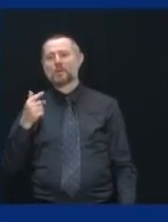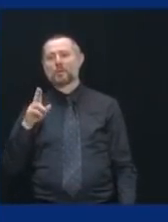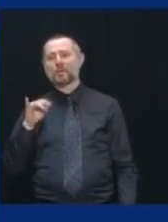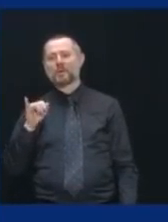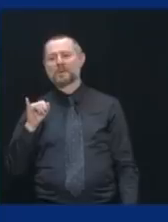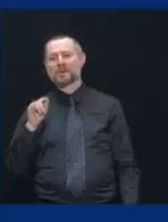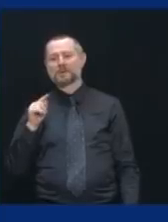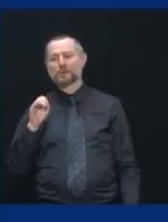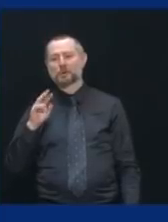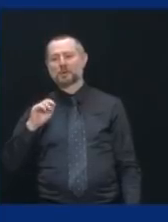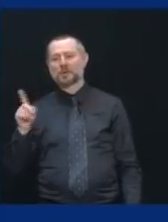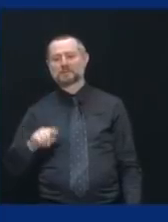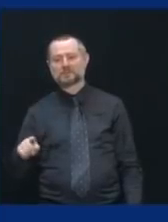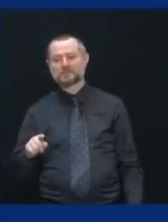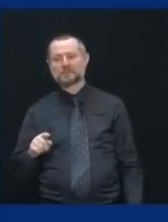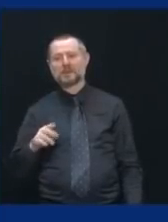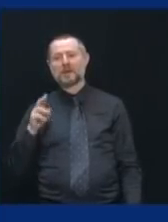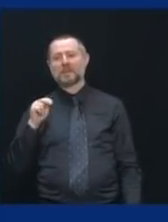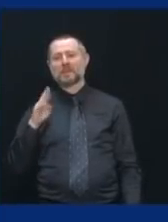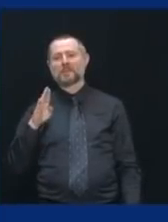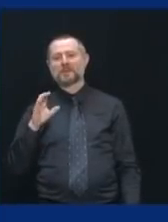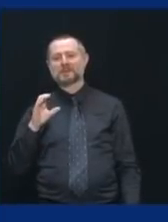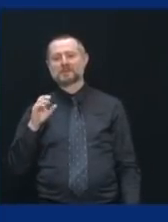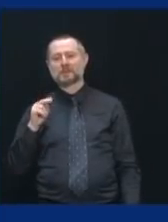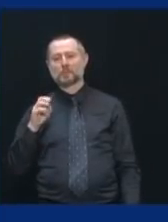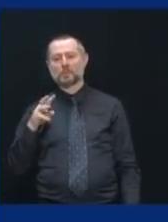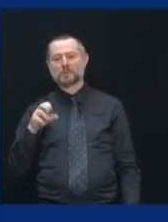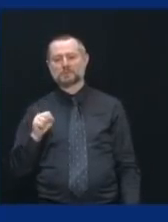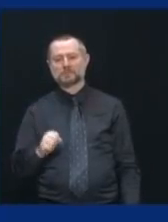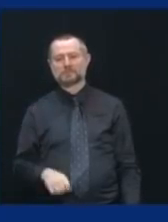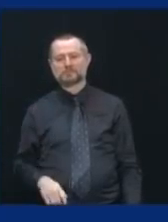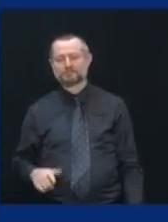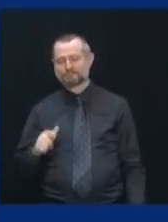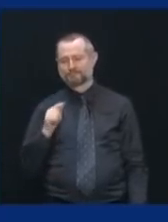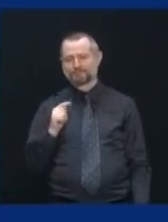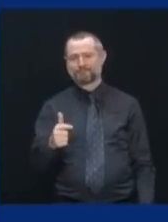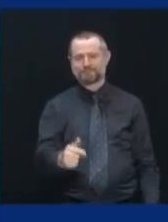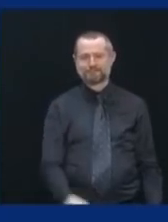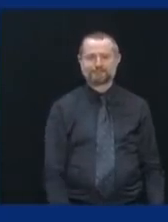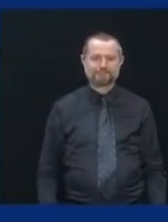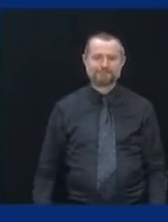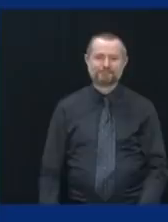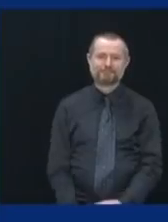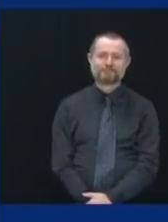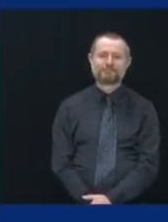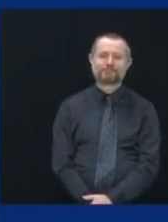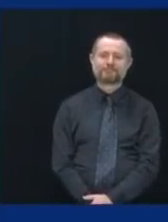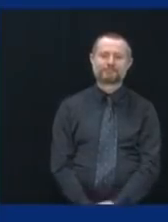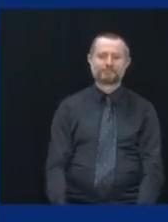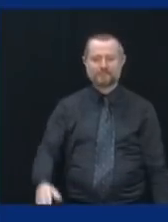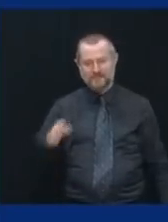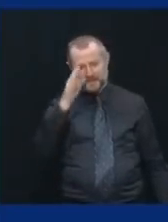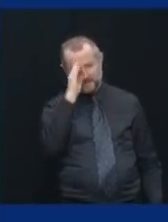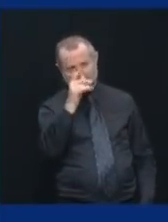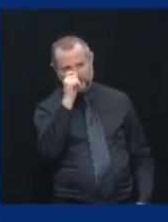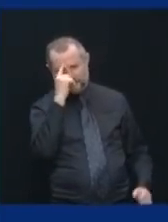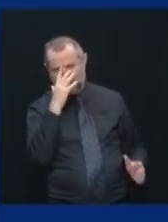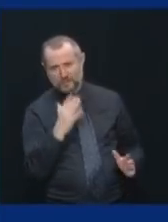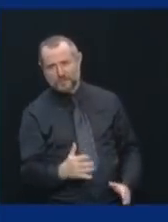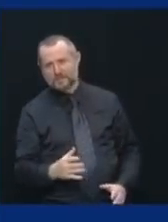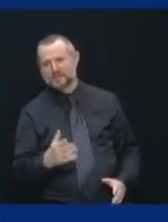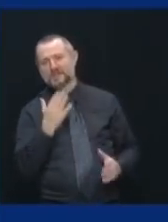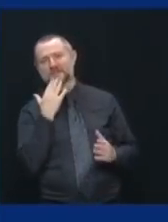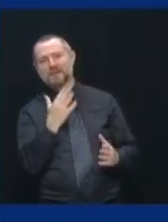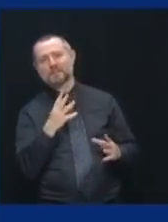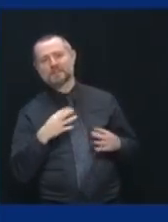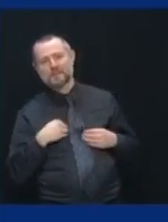NBC News. Gabe, please unmute your microphone. Your line is now open. Hi, Governor. How are you? Thanks for taking the question.